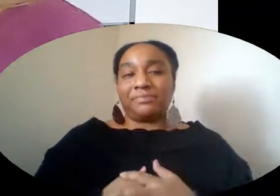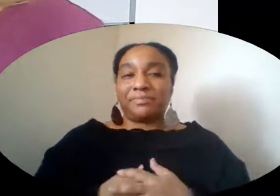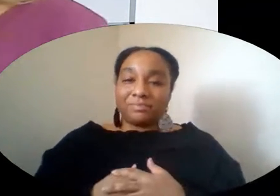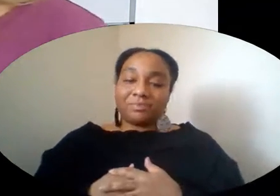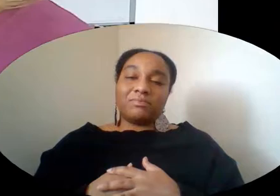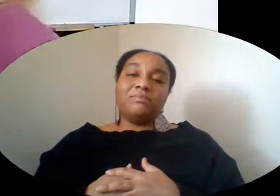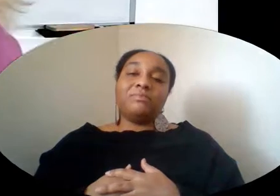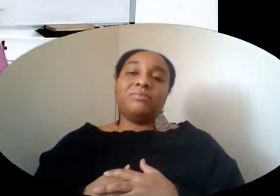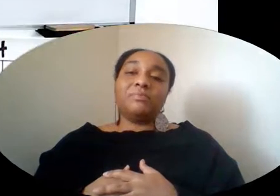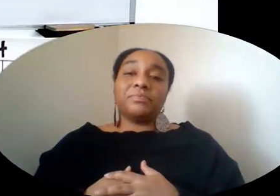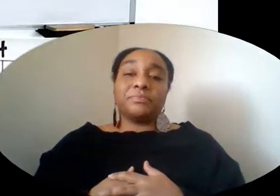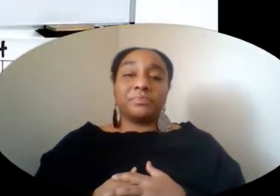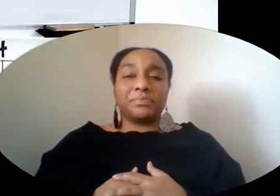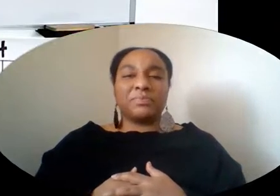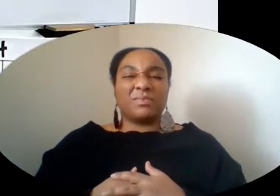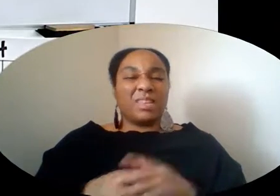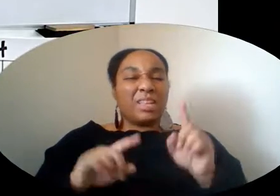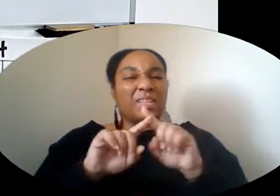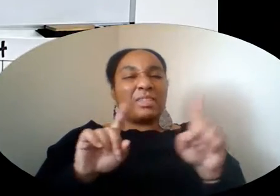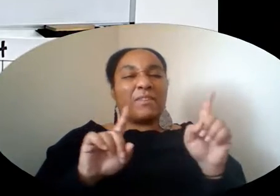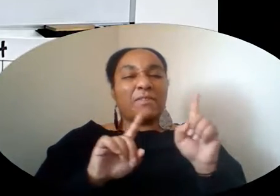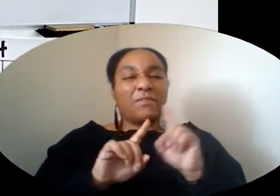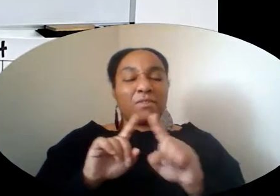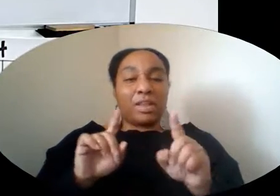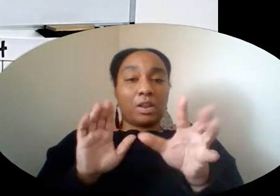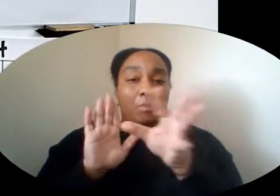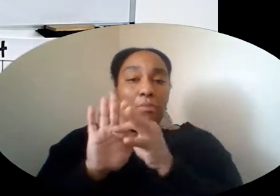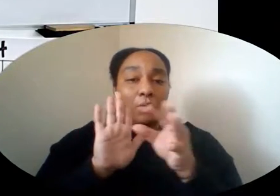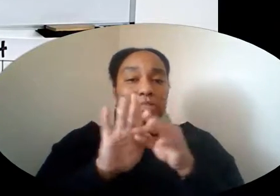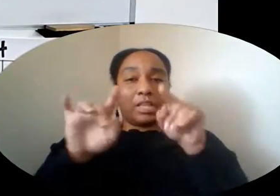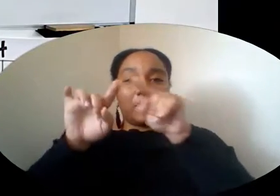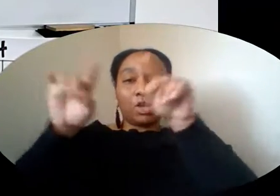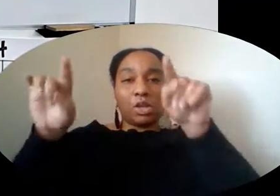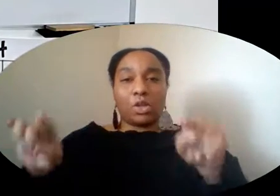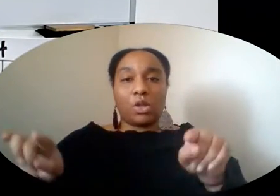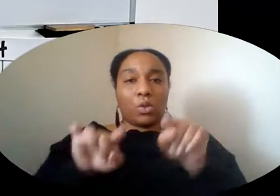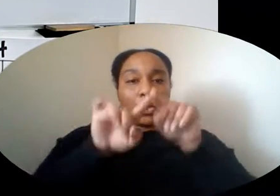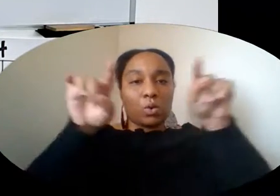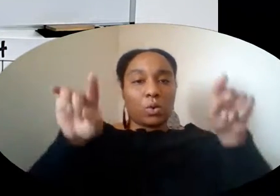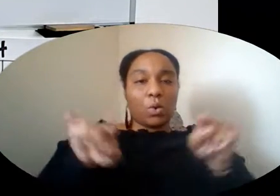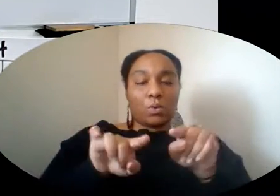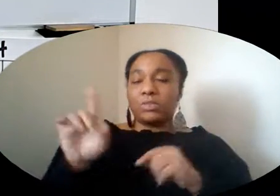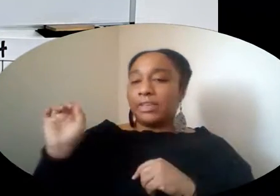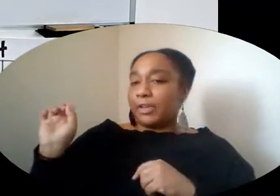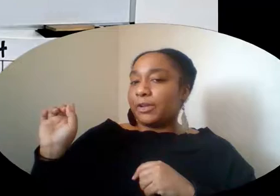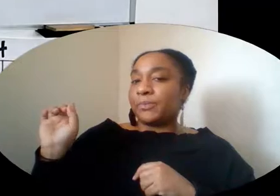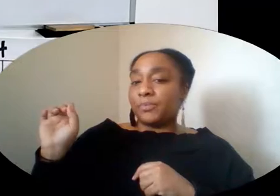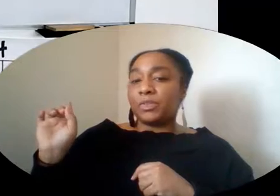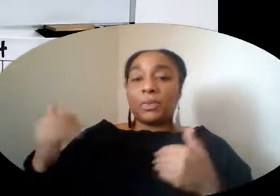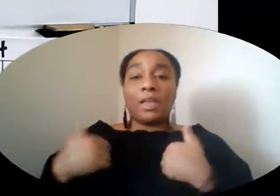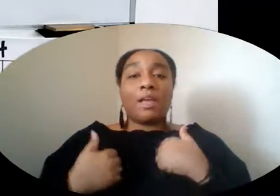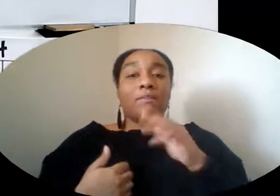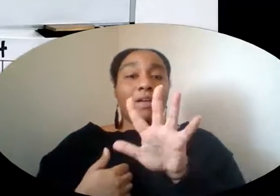Okay. There are different color or different post-it notes on this chart. So we